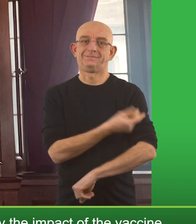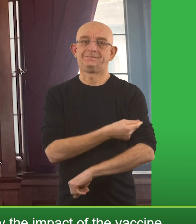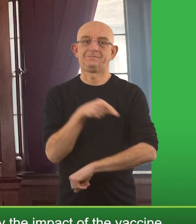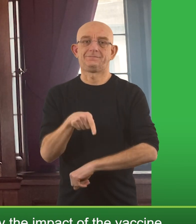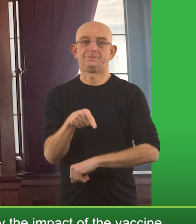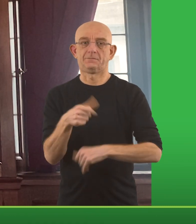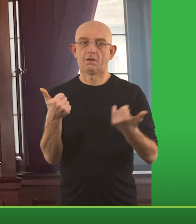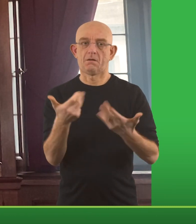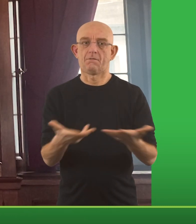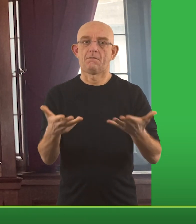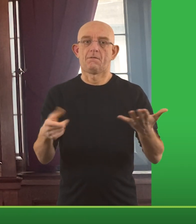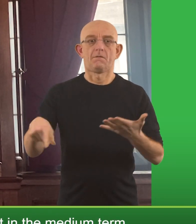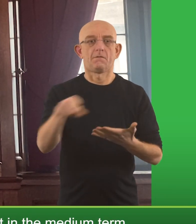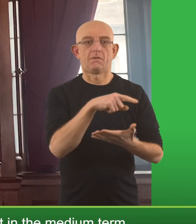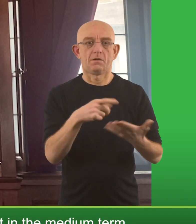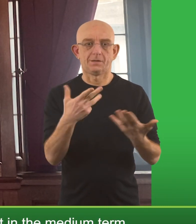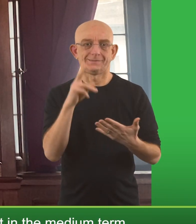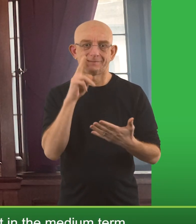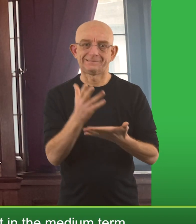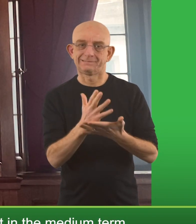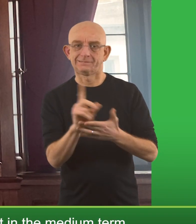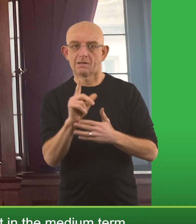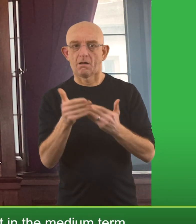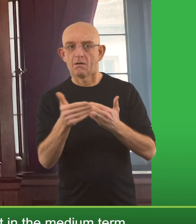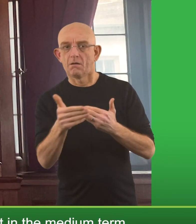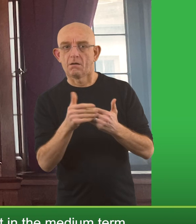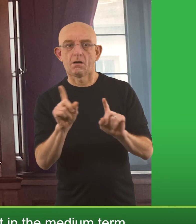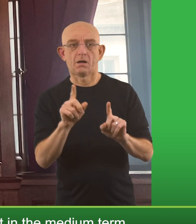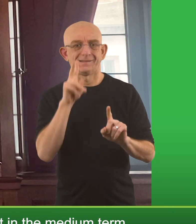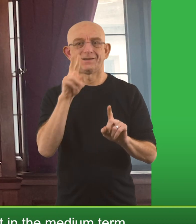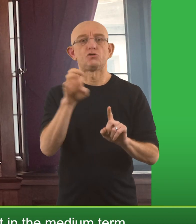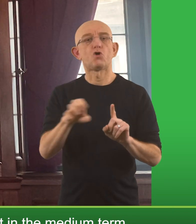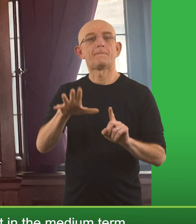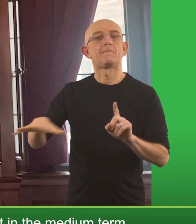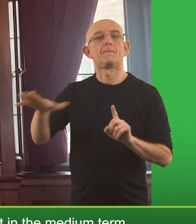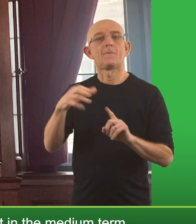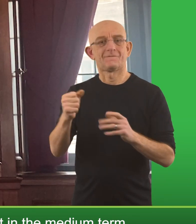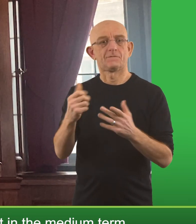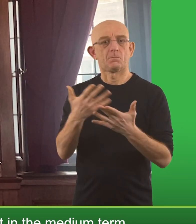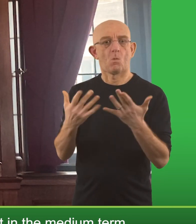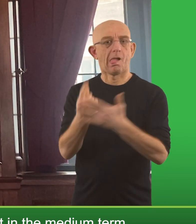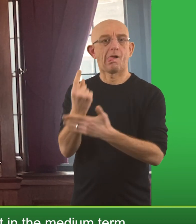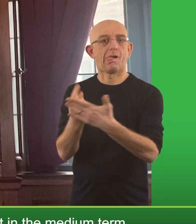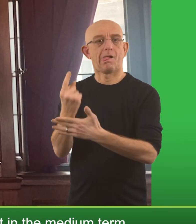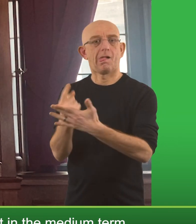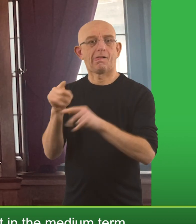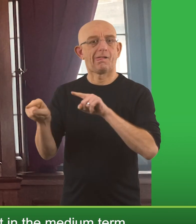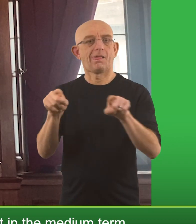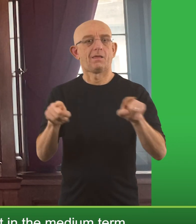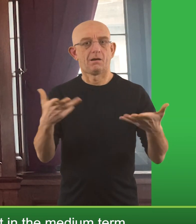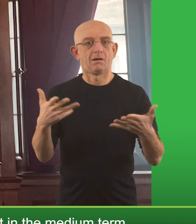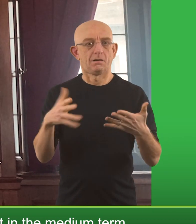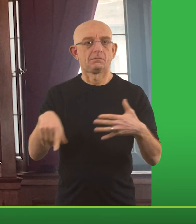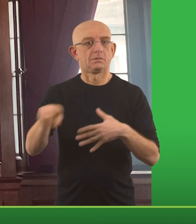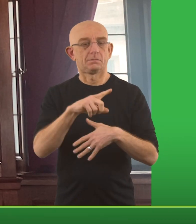impact of the vaccine. So it's uncertain how all of that plays out in the medium term. And clearly rates are going